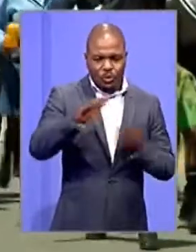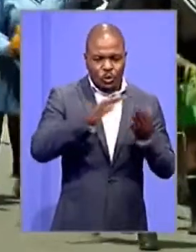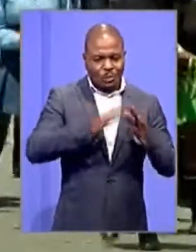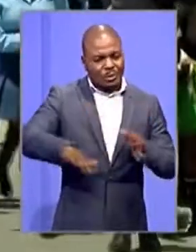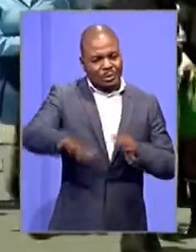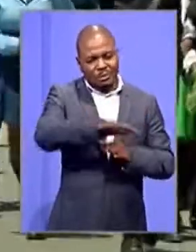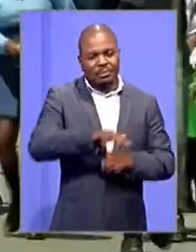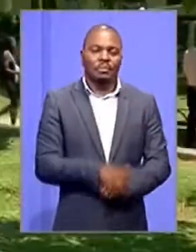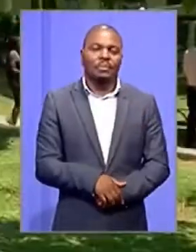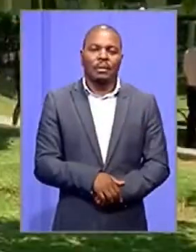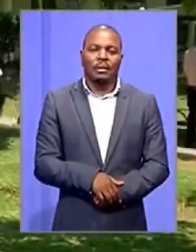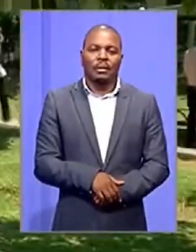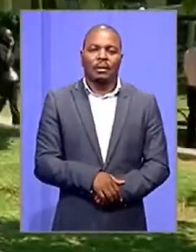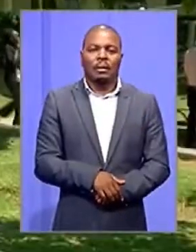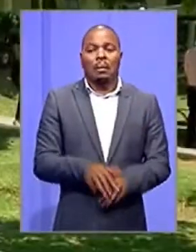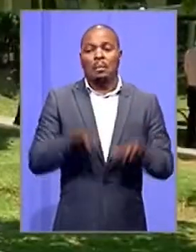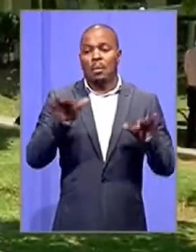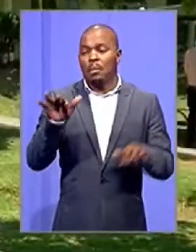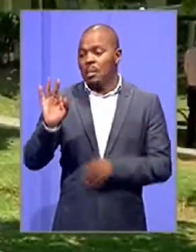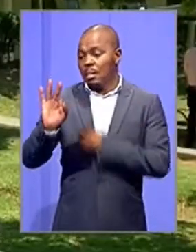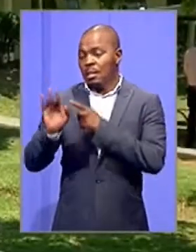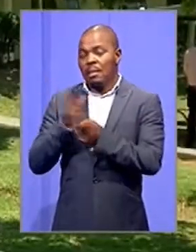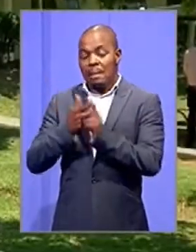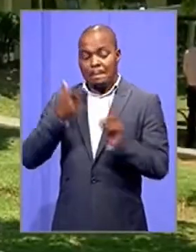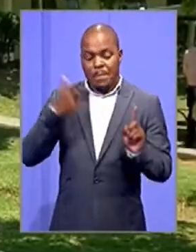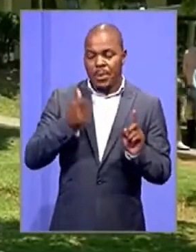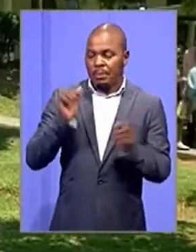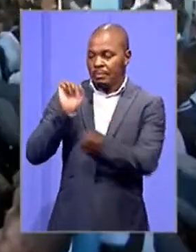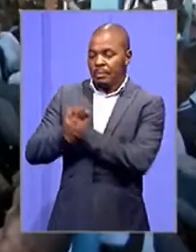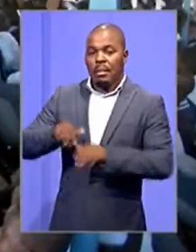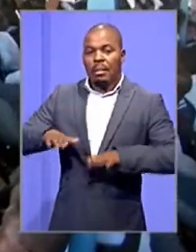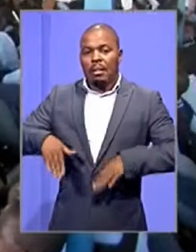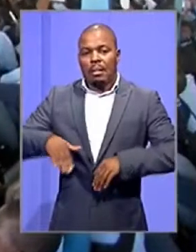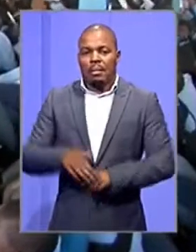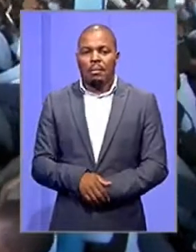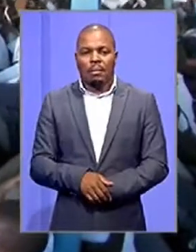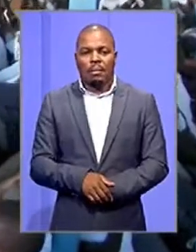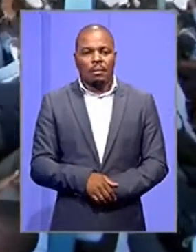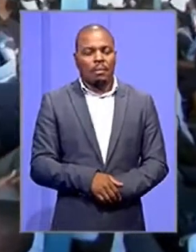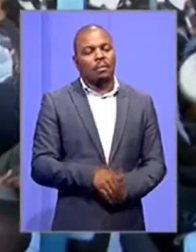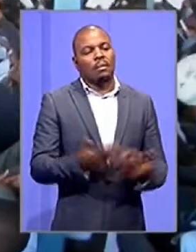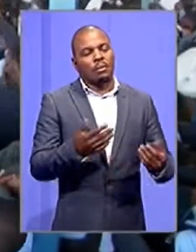setlhogo e. Badiri ba tiro e ga ba ise ba tshwarwe. Matshediso ka barutwana